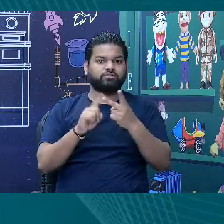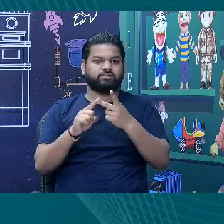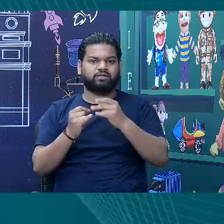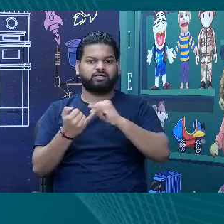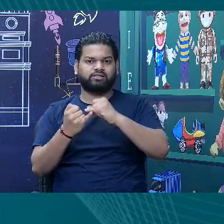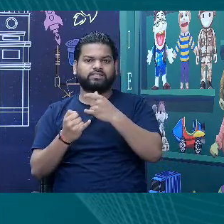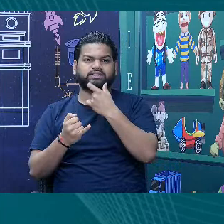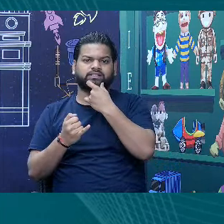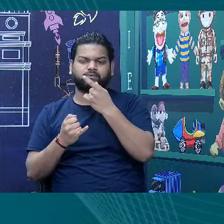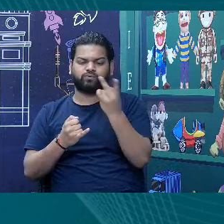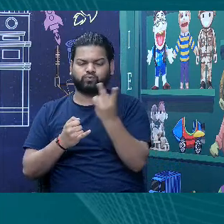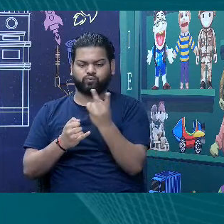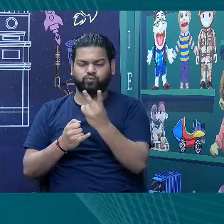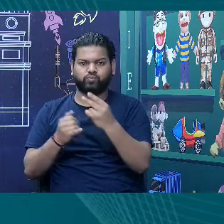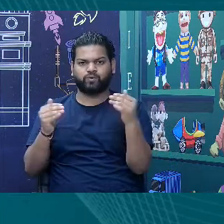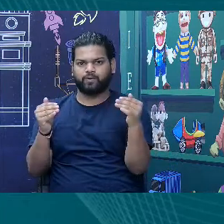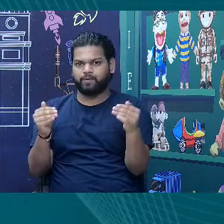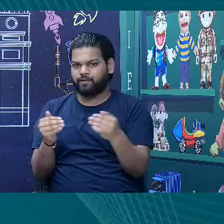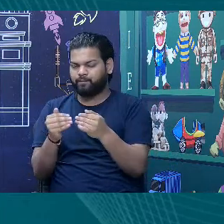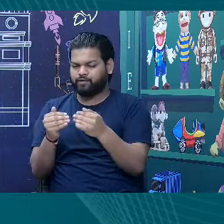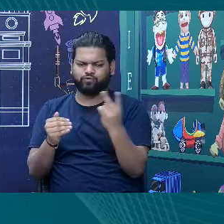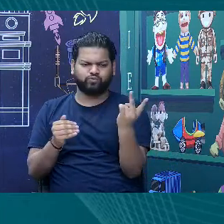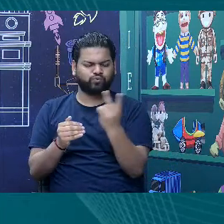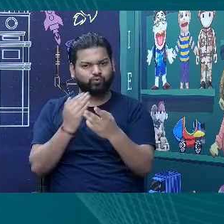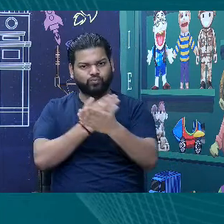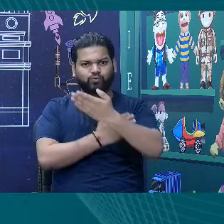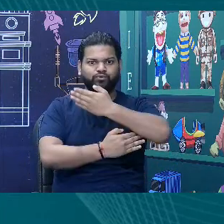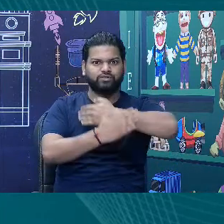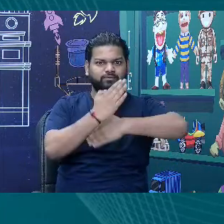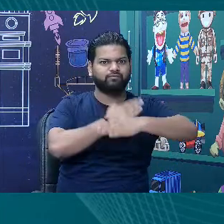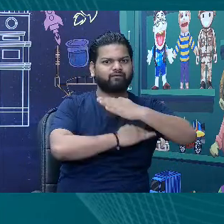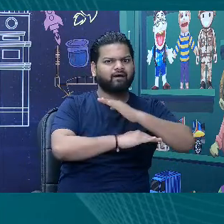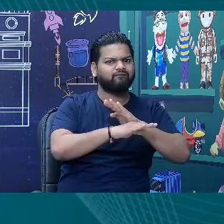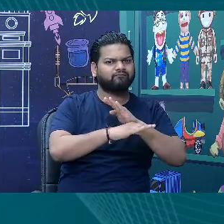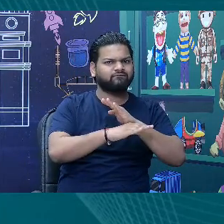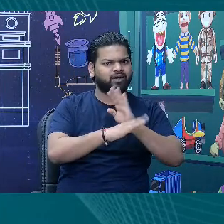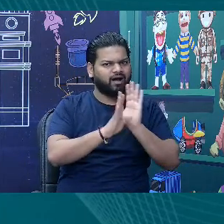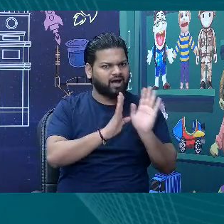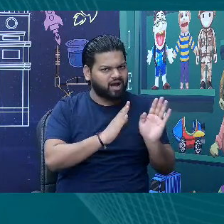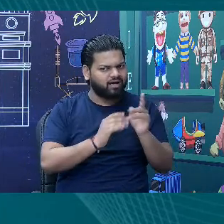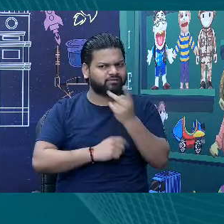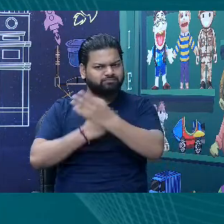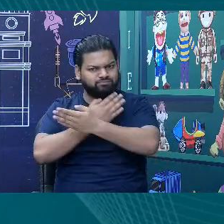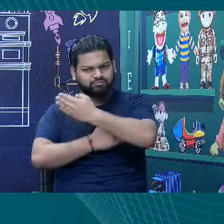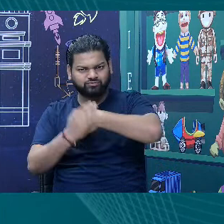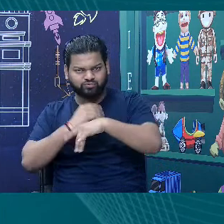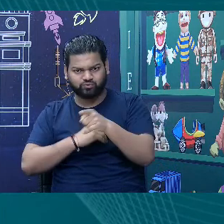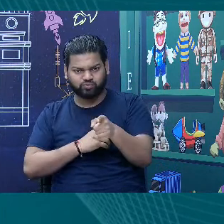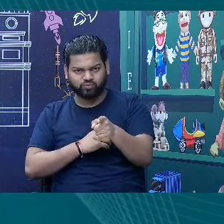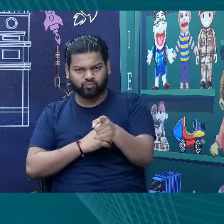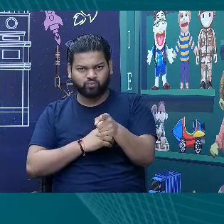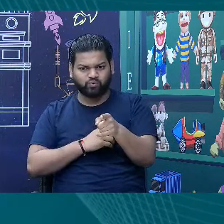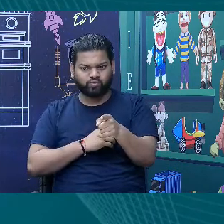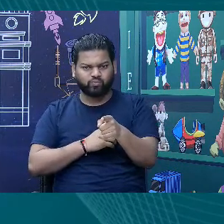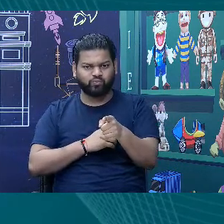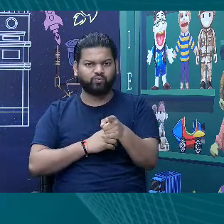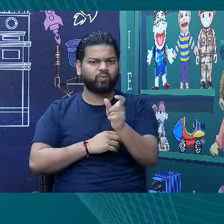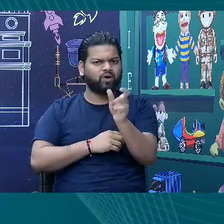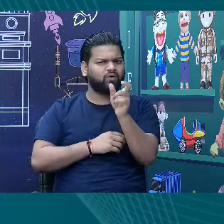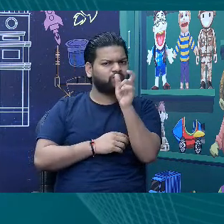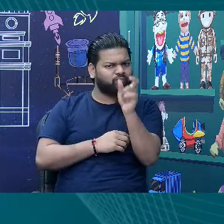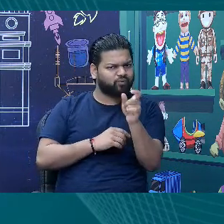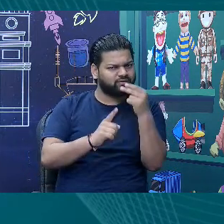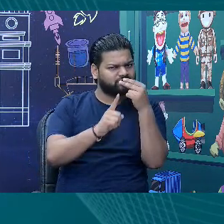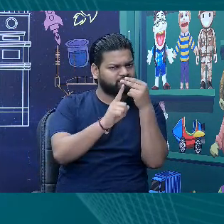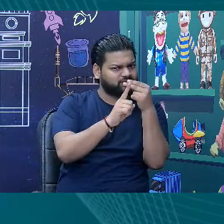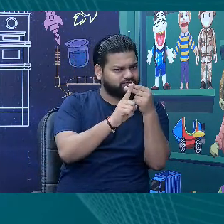both disabled or differently abled. Have you heard the term differently abled before? I first want to